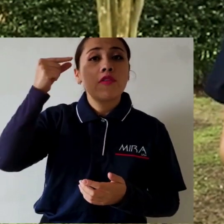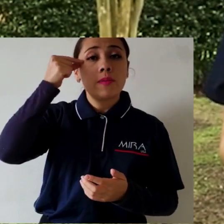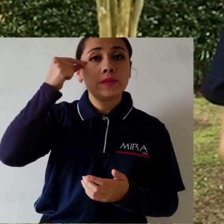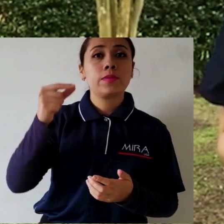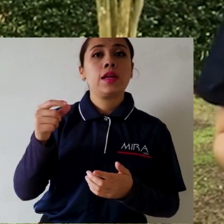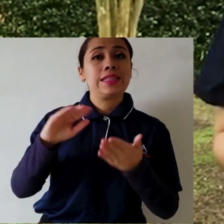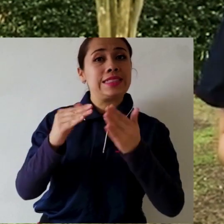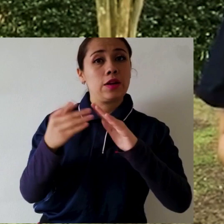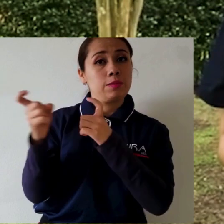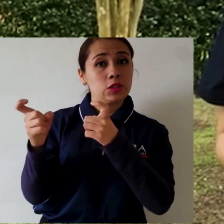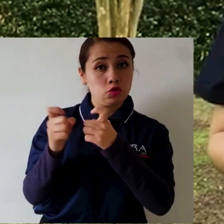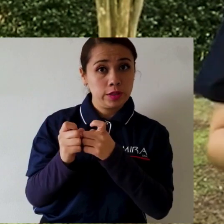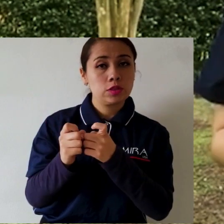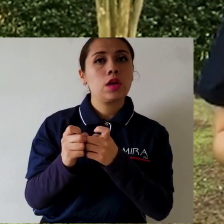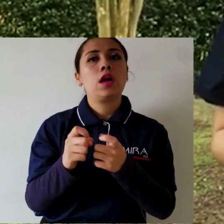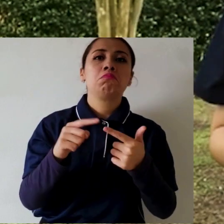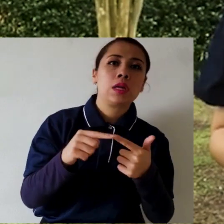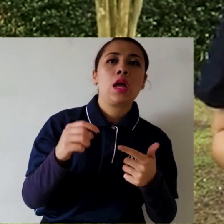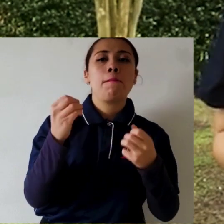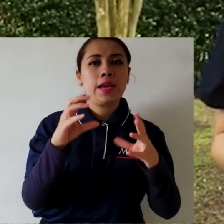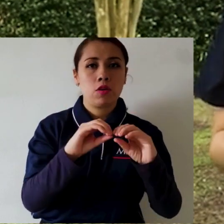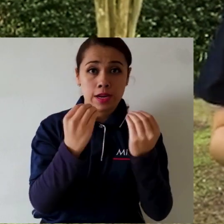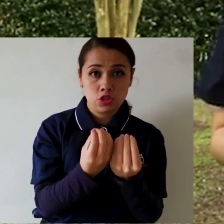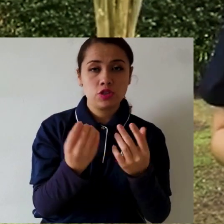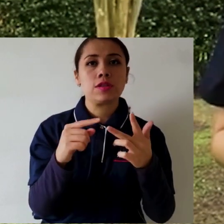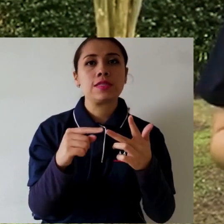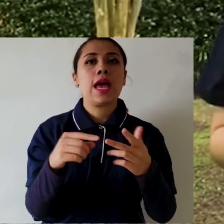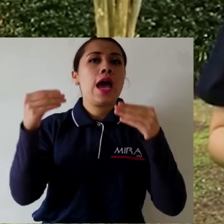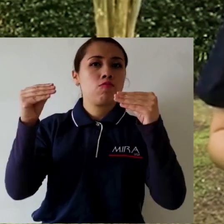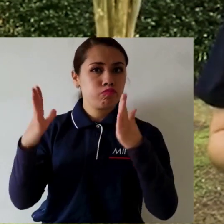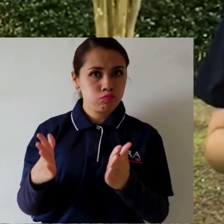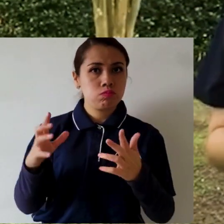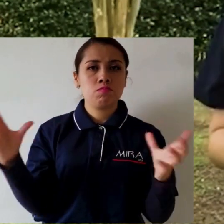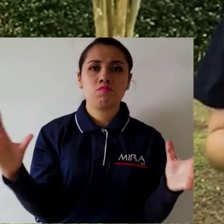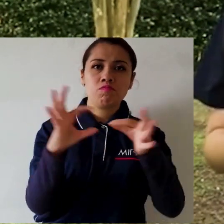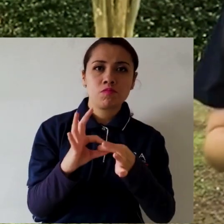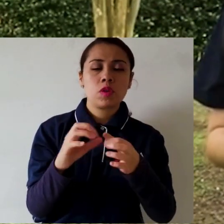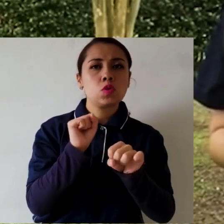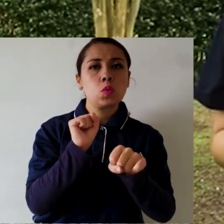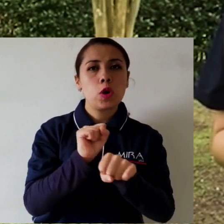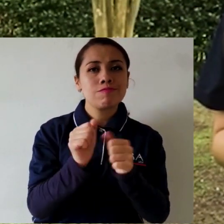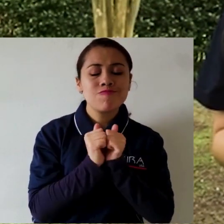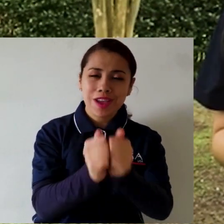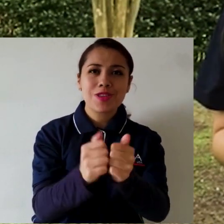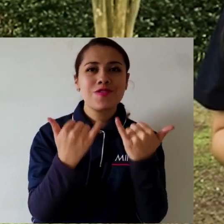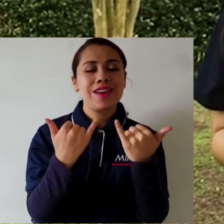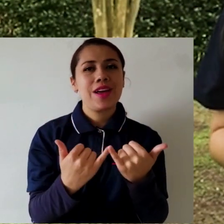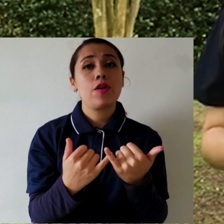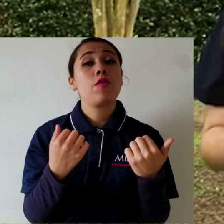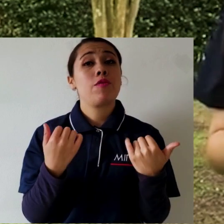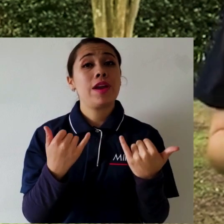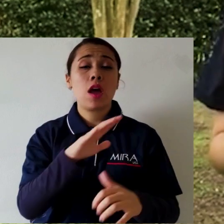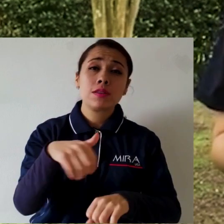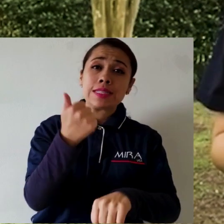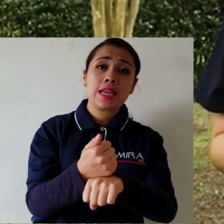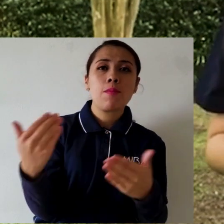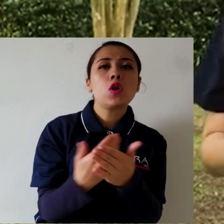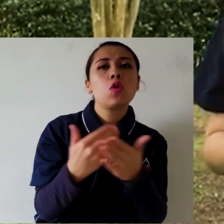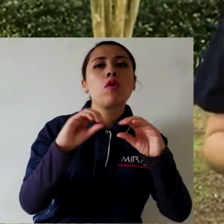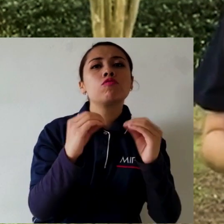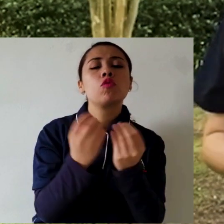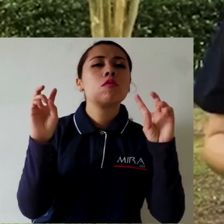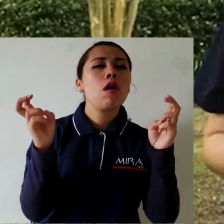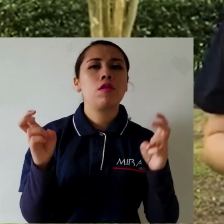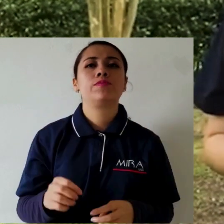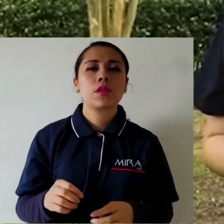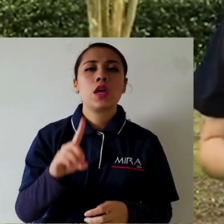city of Dover, New Jersey, the town administration, along with local nonprofit organizations and merchants, have come together to